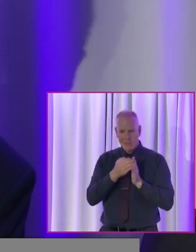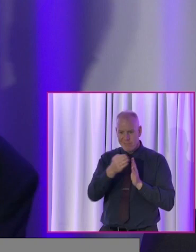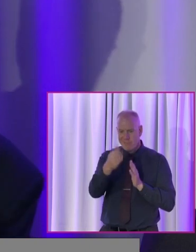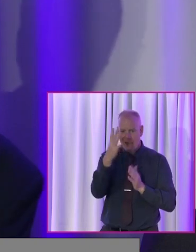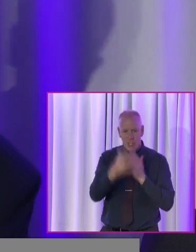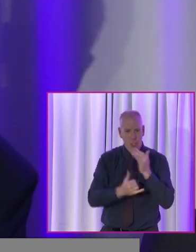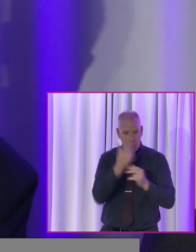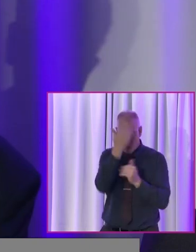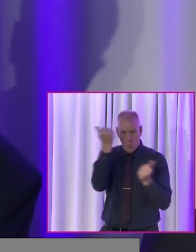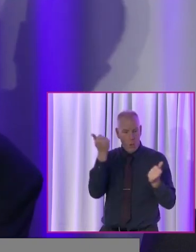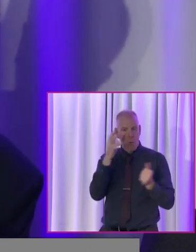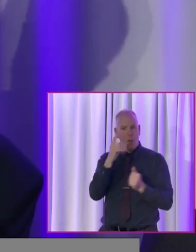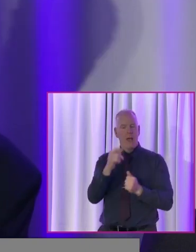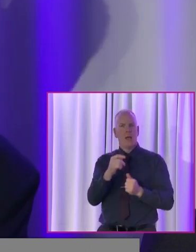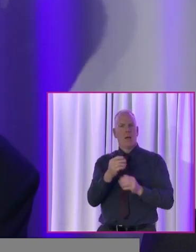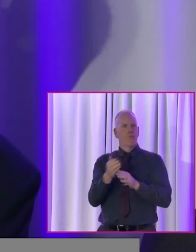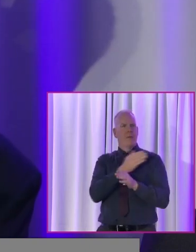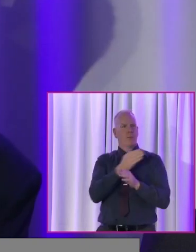so because the previous one was from